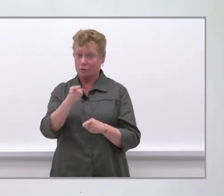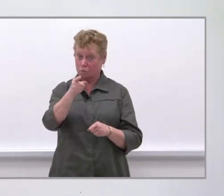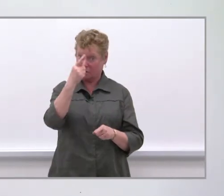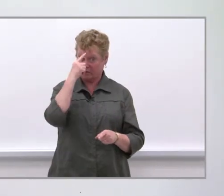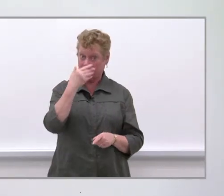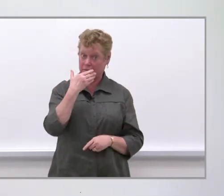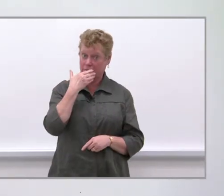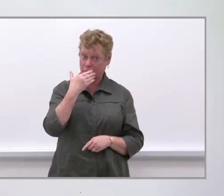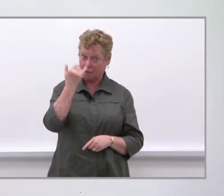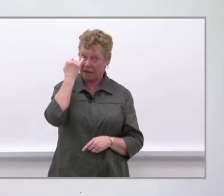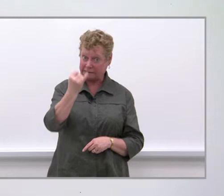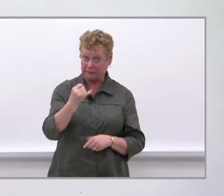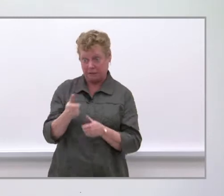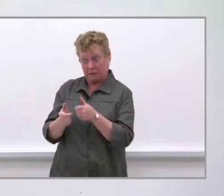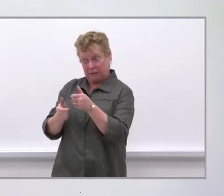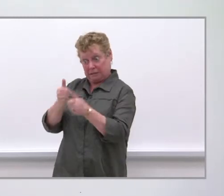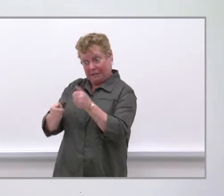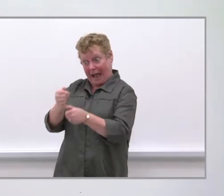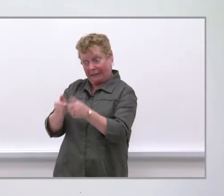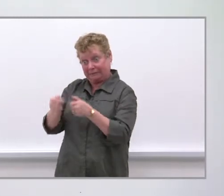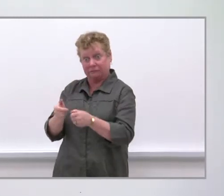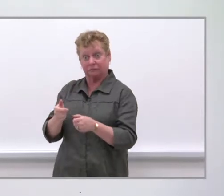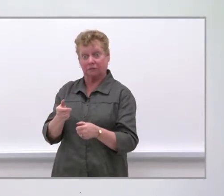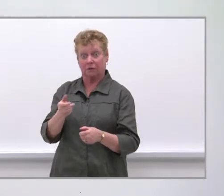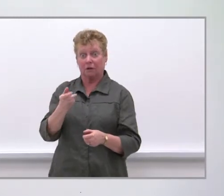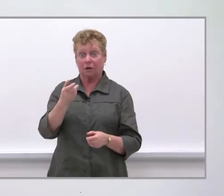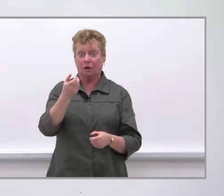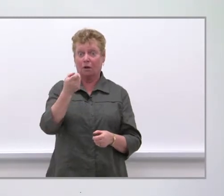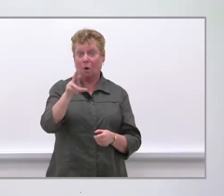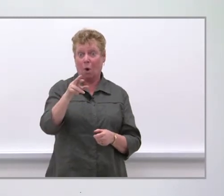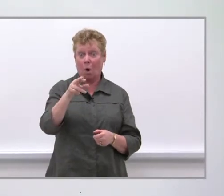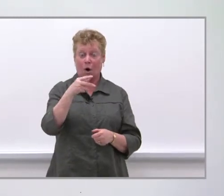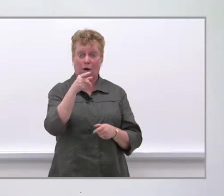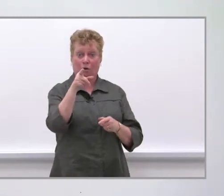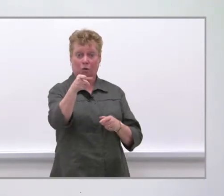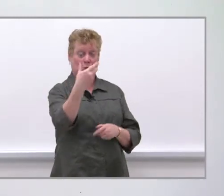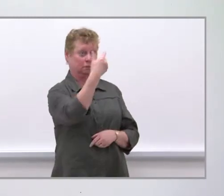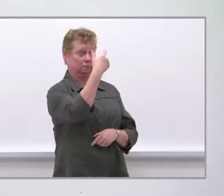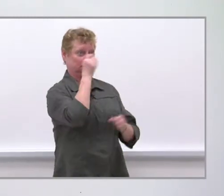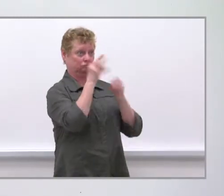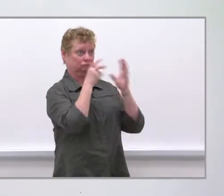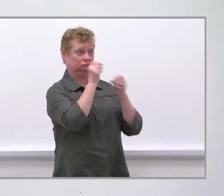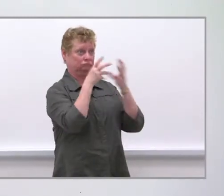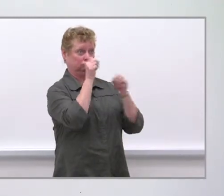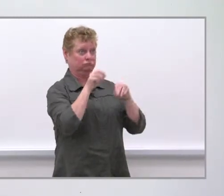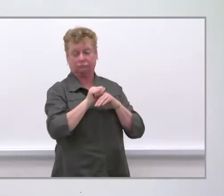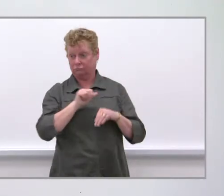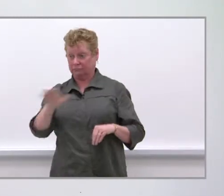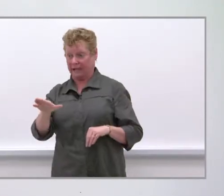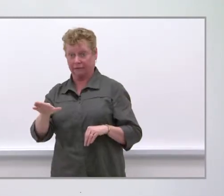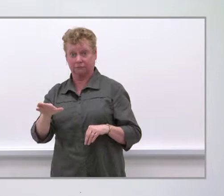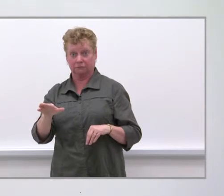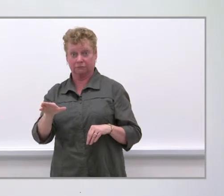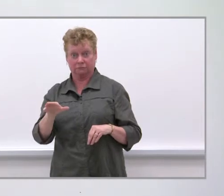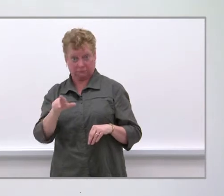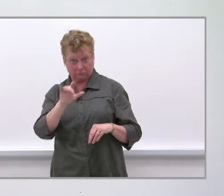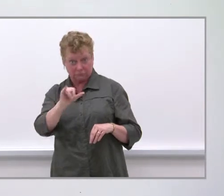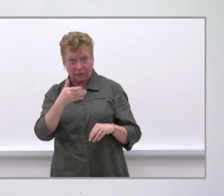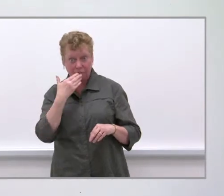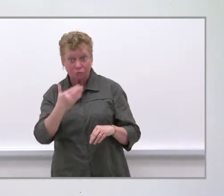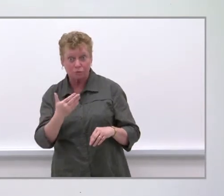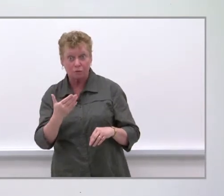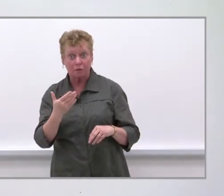text, or to be able to send in a video message or something, a sign language message that would